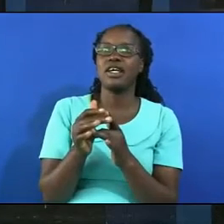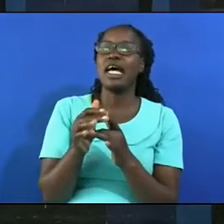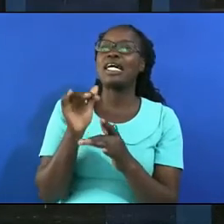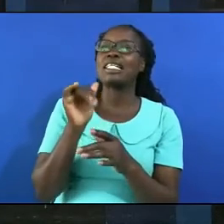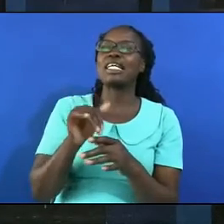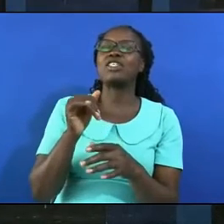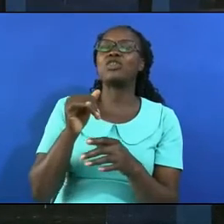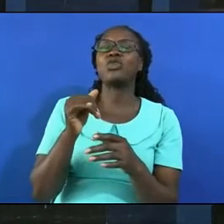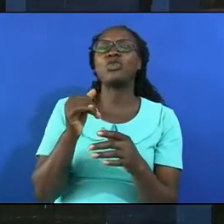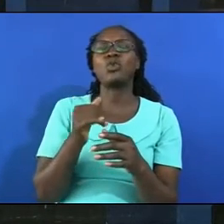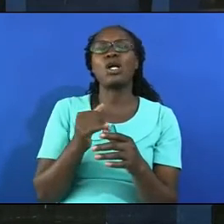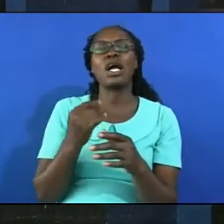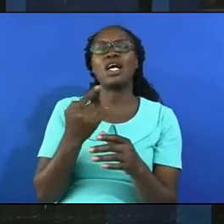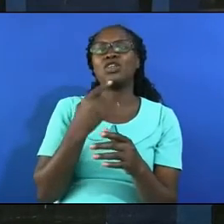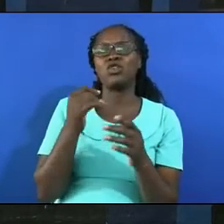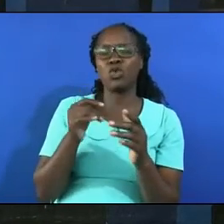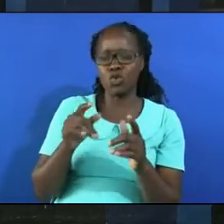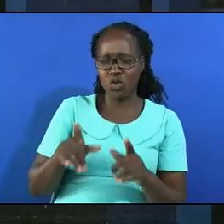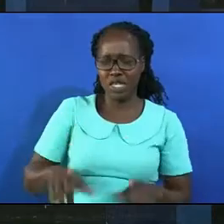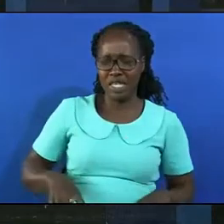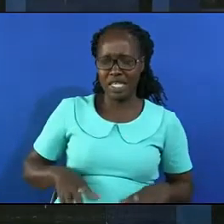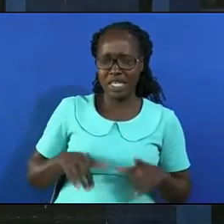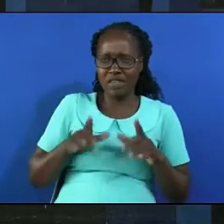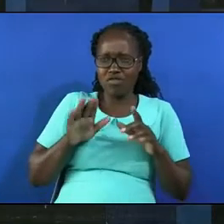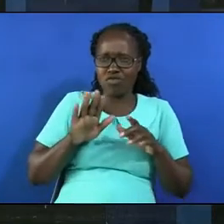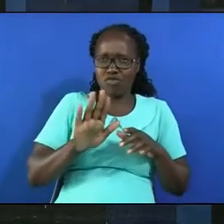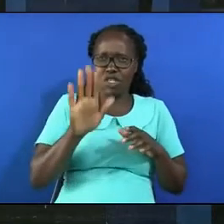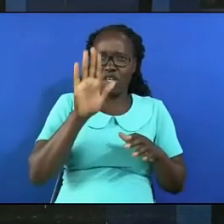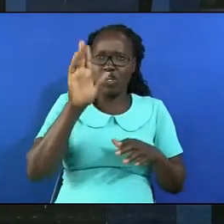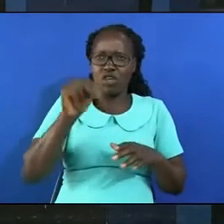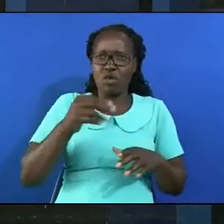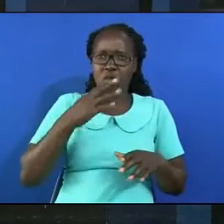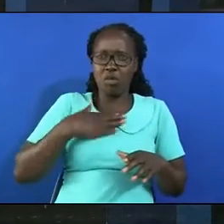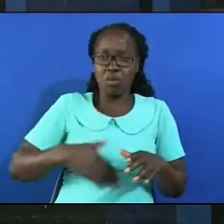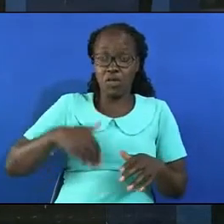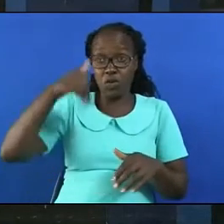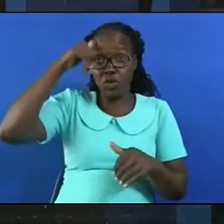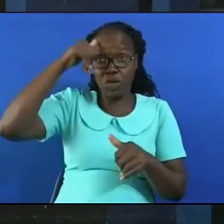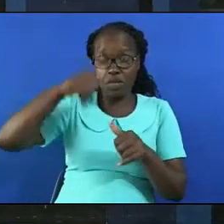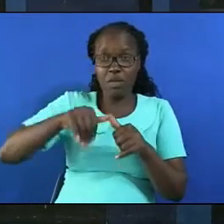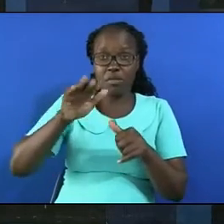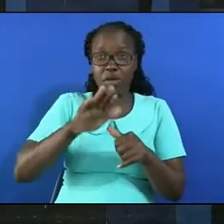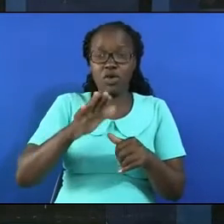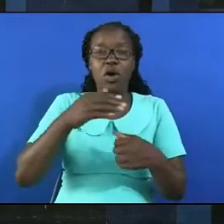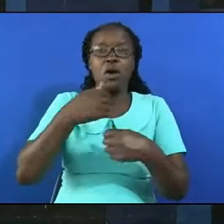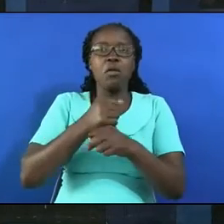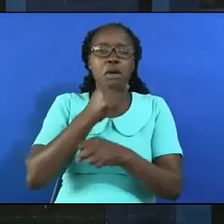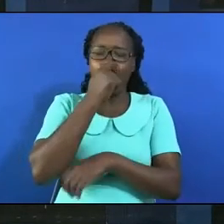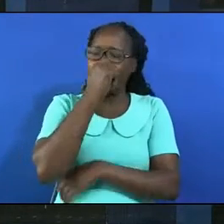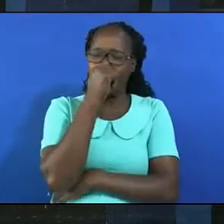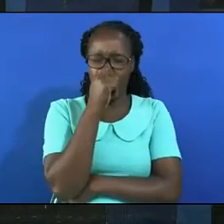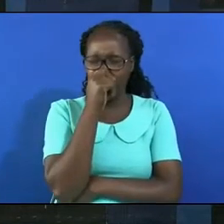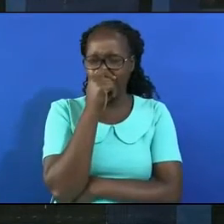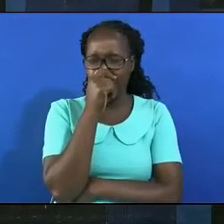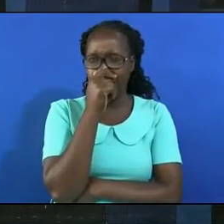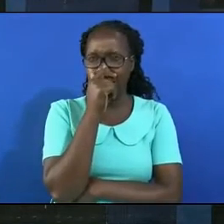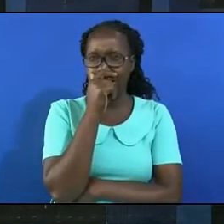That you can so live your life that nobody will remember you making a wish.